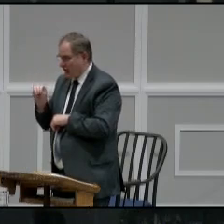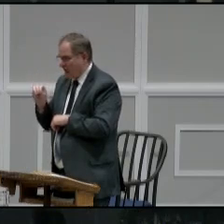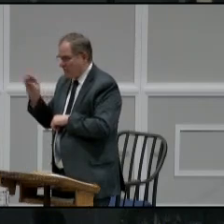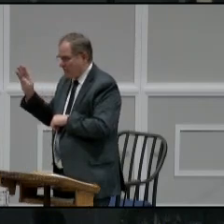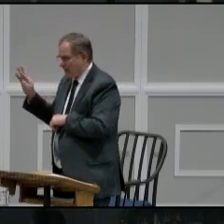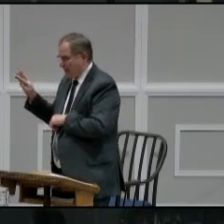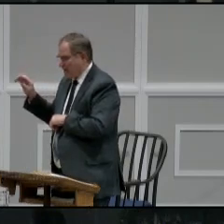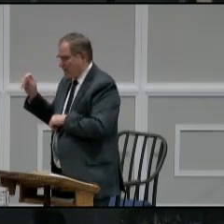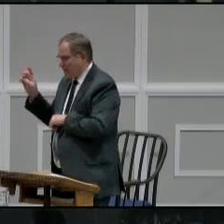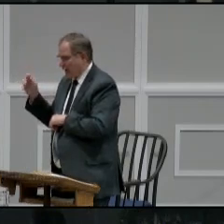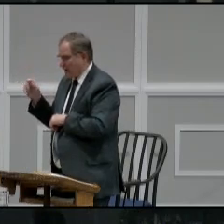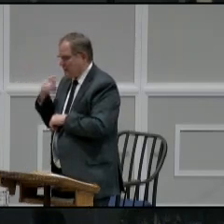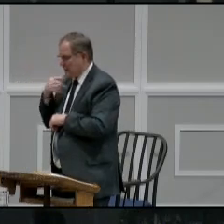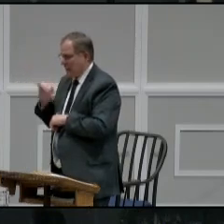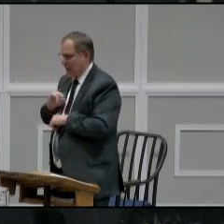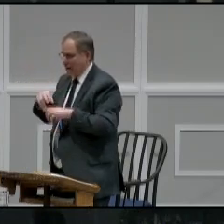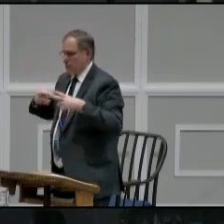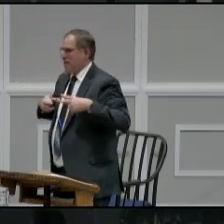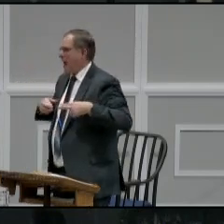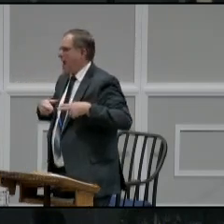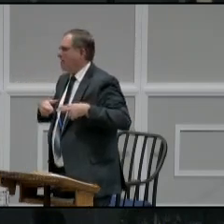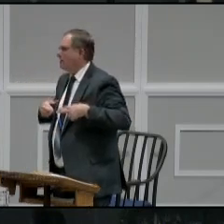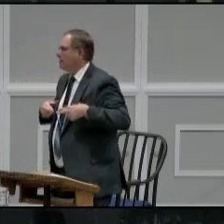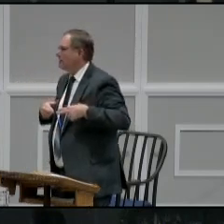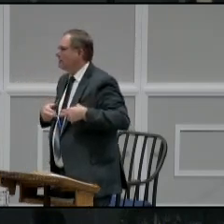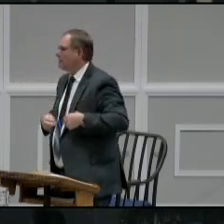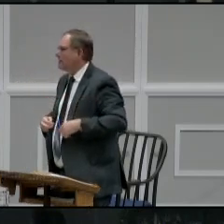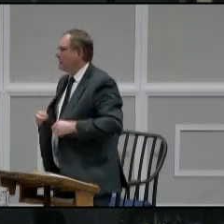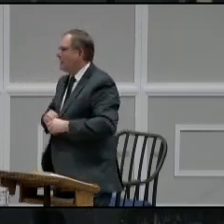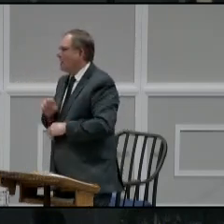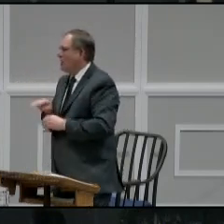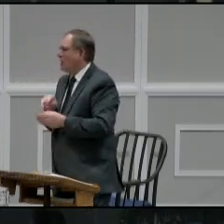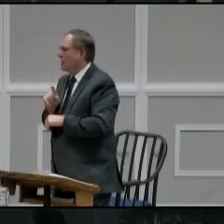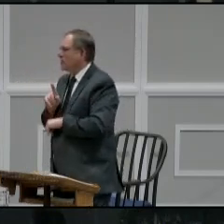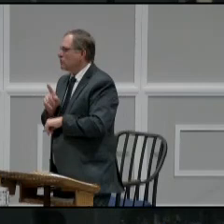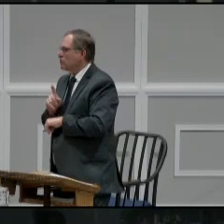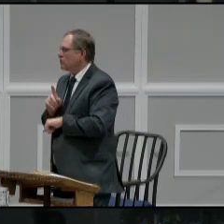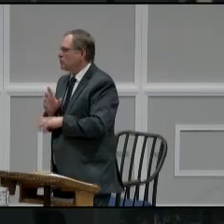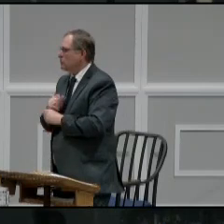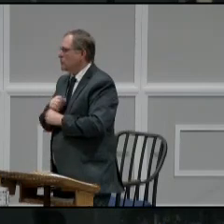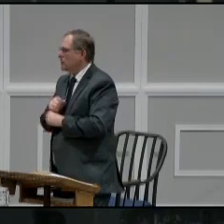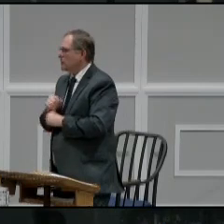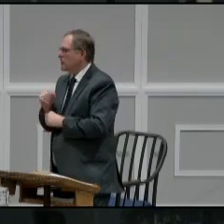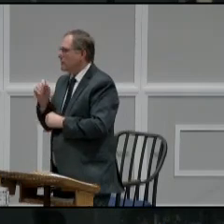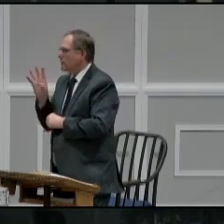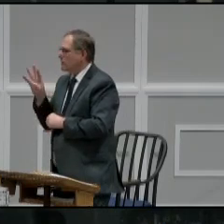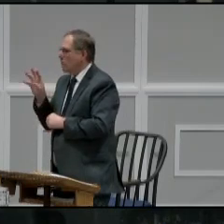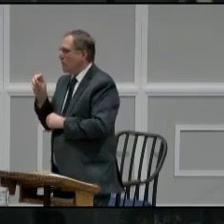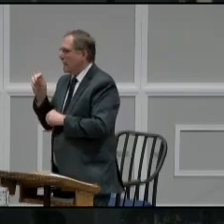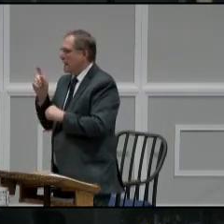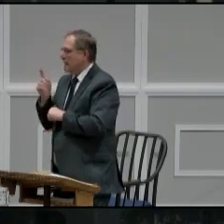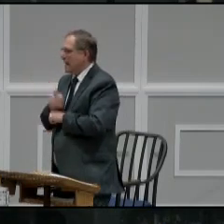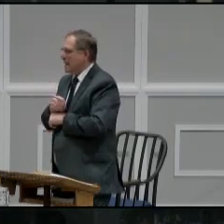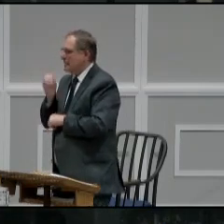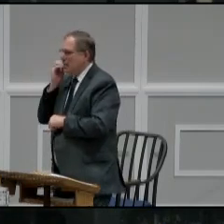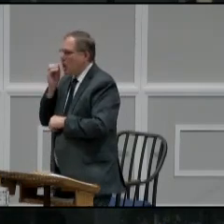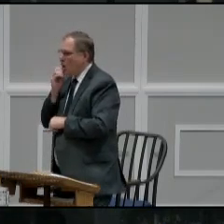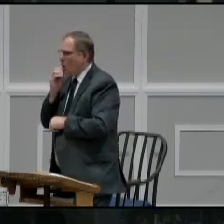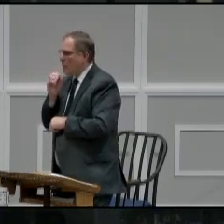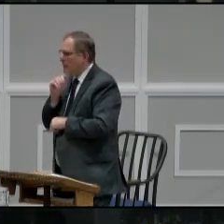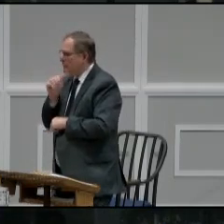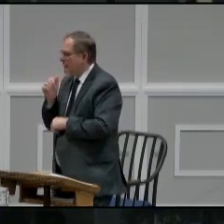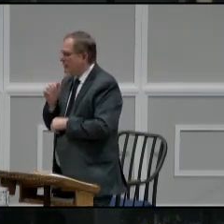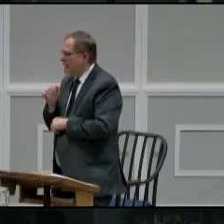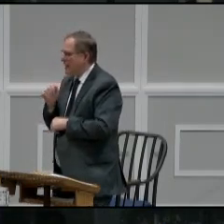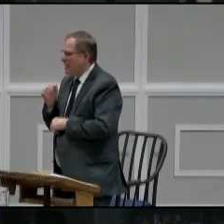announcement, I retire, that's all it took. It's 40 days at home, and he realized, I can't do this anymore.